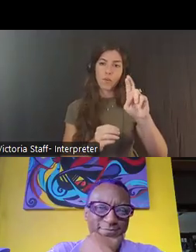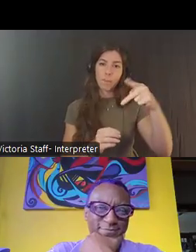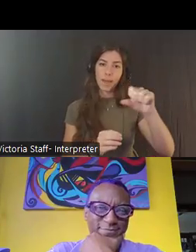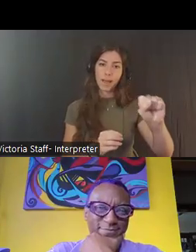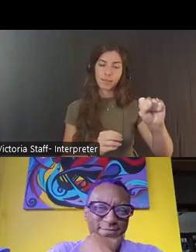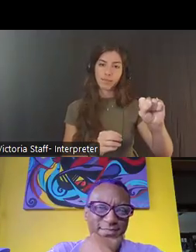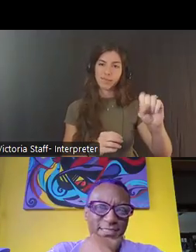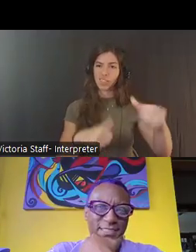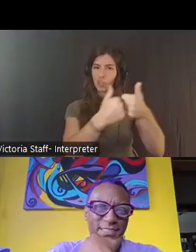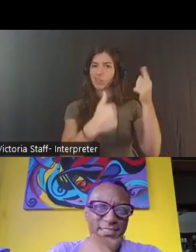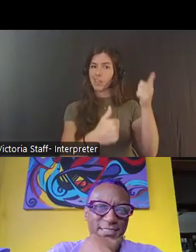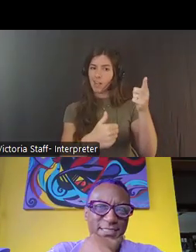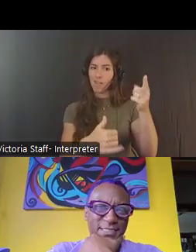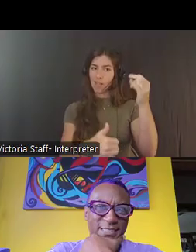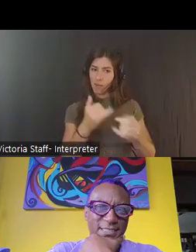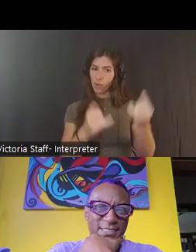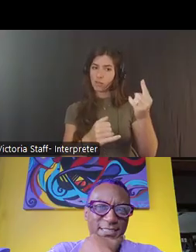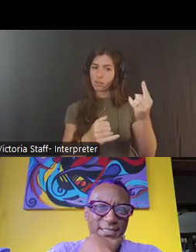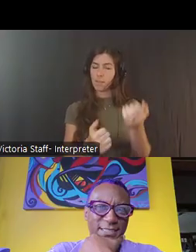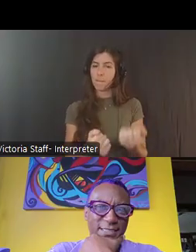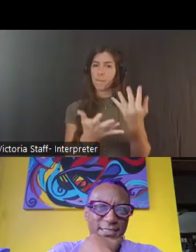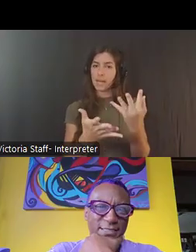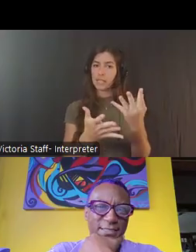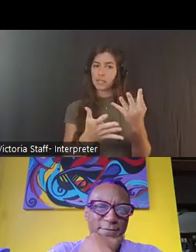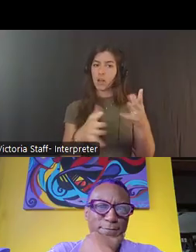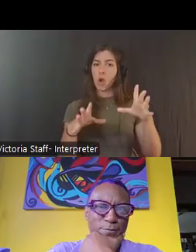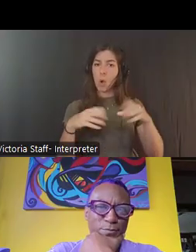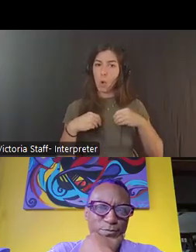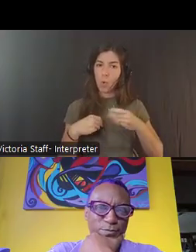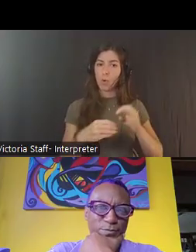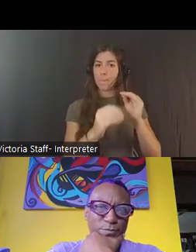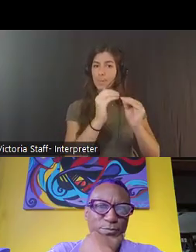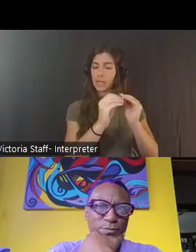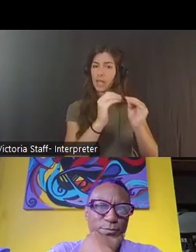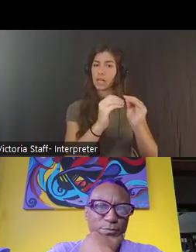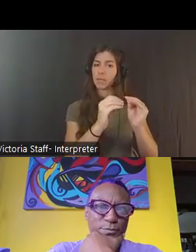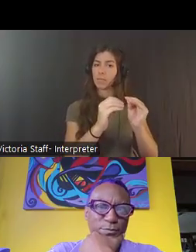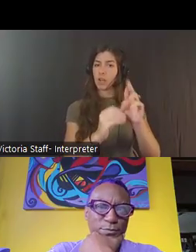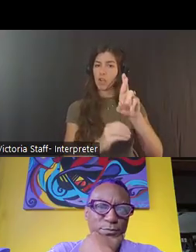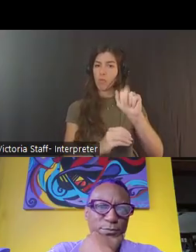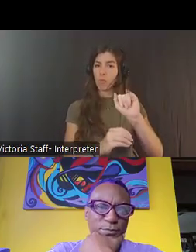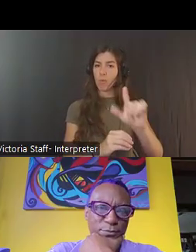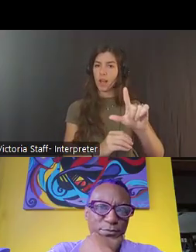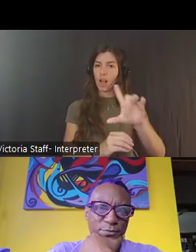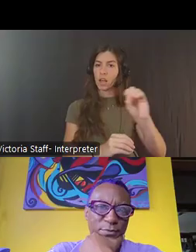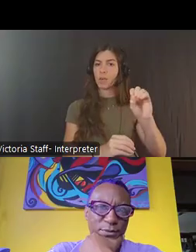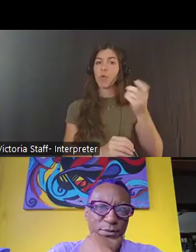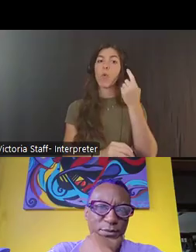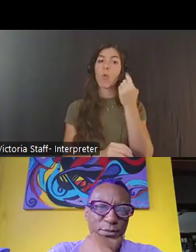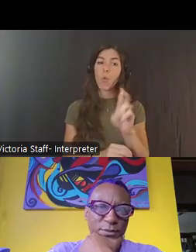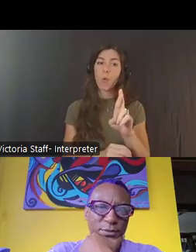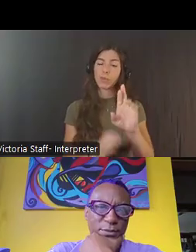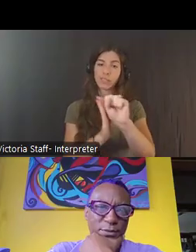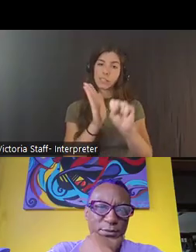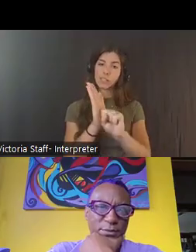is a lot are owned at least or maintained by a rail company or the state. So I'm